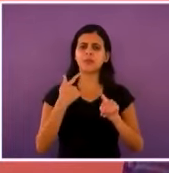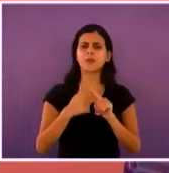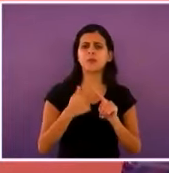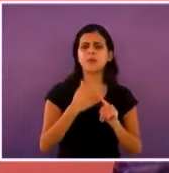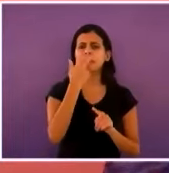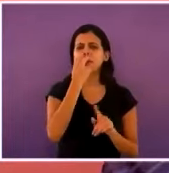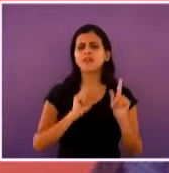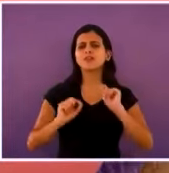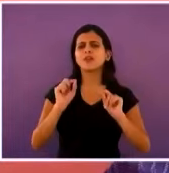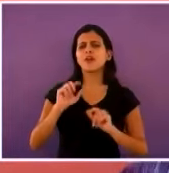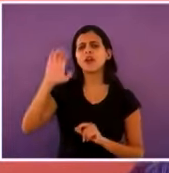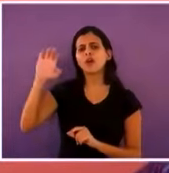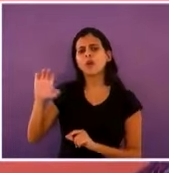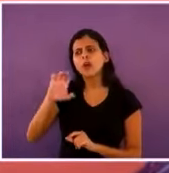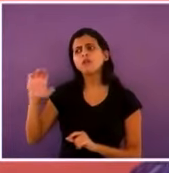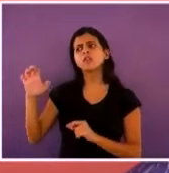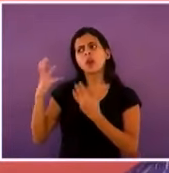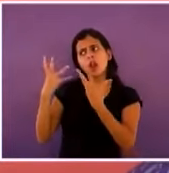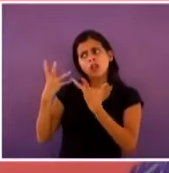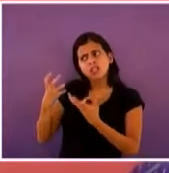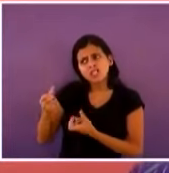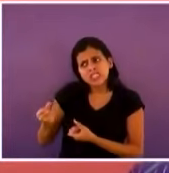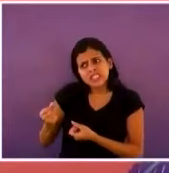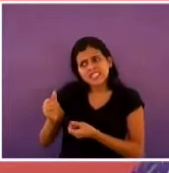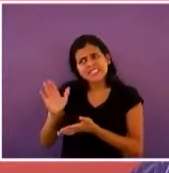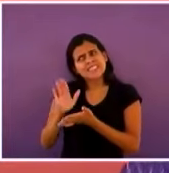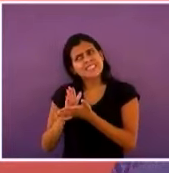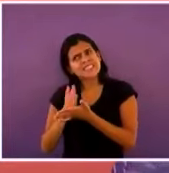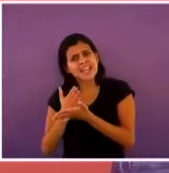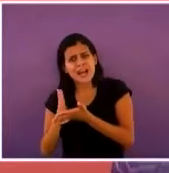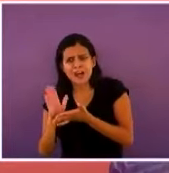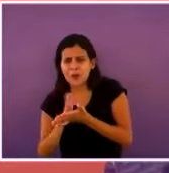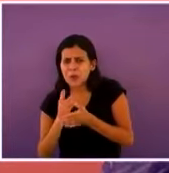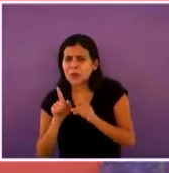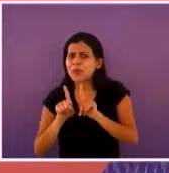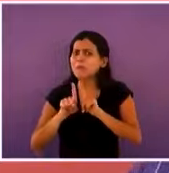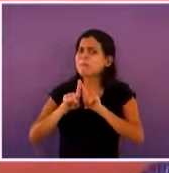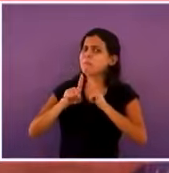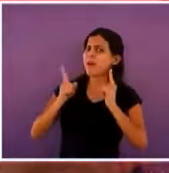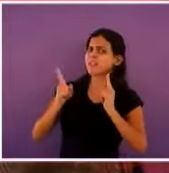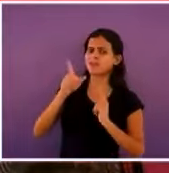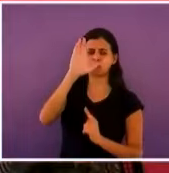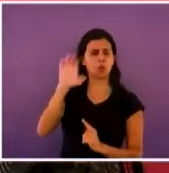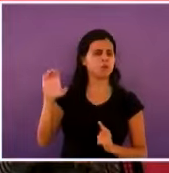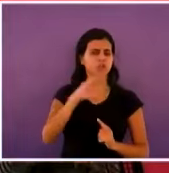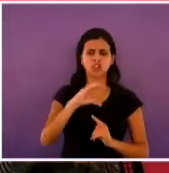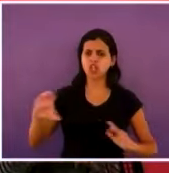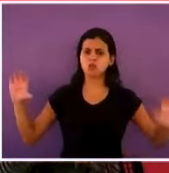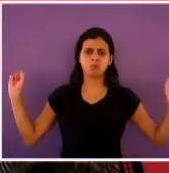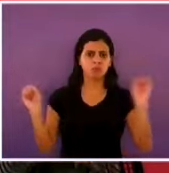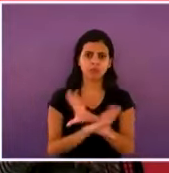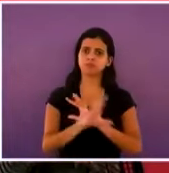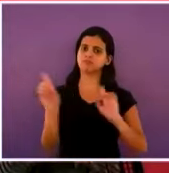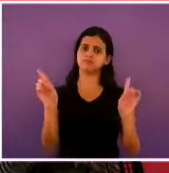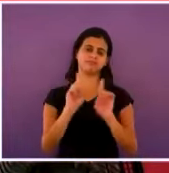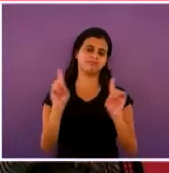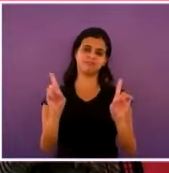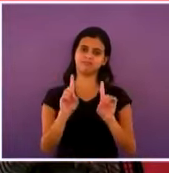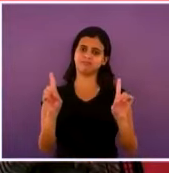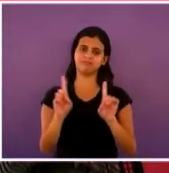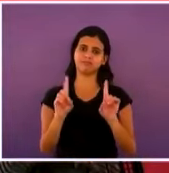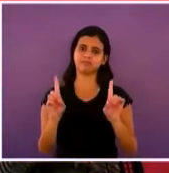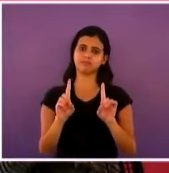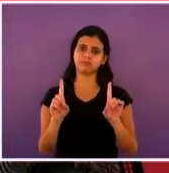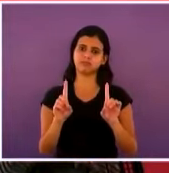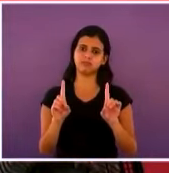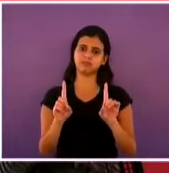parece o evangelho em alguns pontos. But it's not the gospel at all. Mas não é o evangelho de jeito nenhum. This is the real issue that all